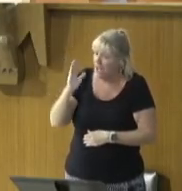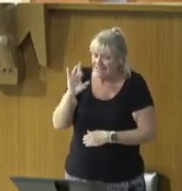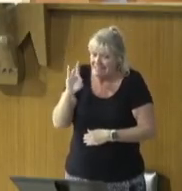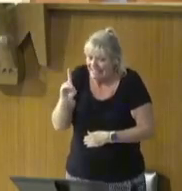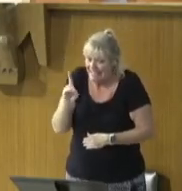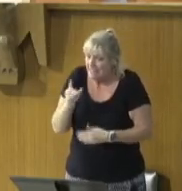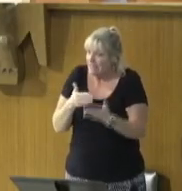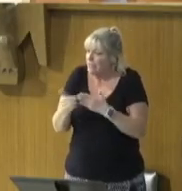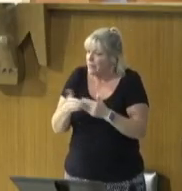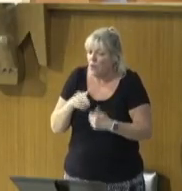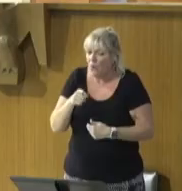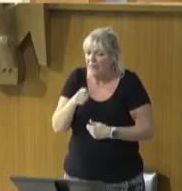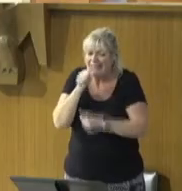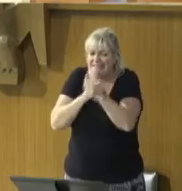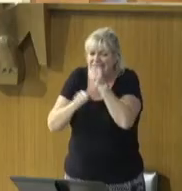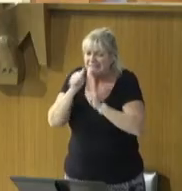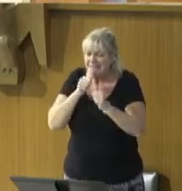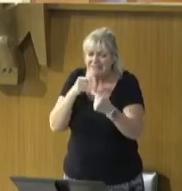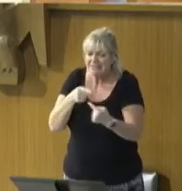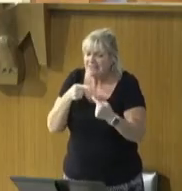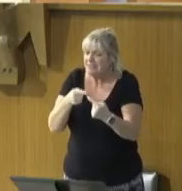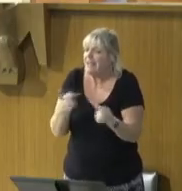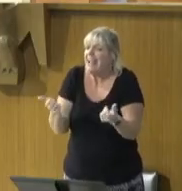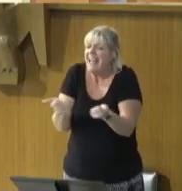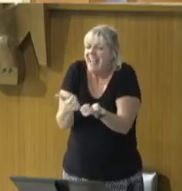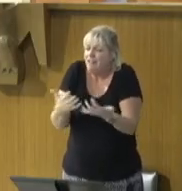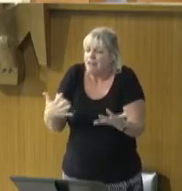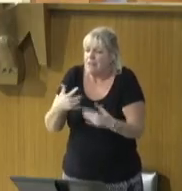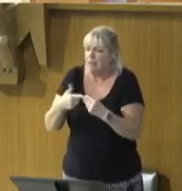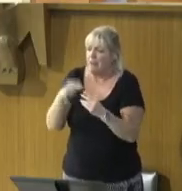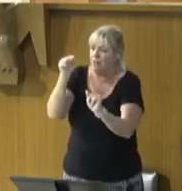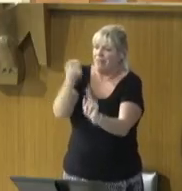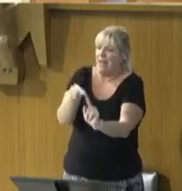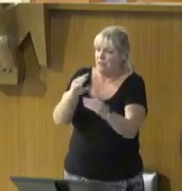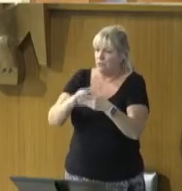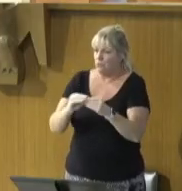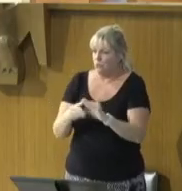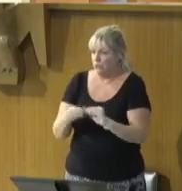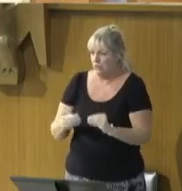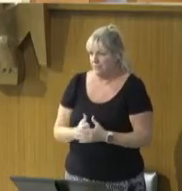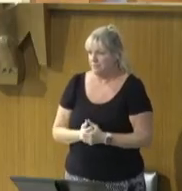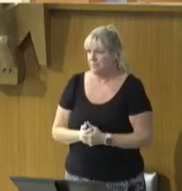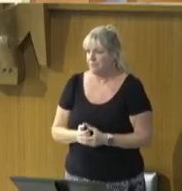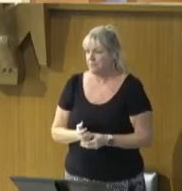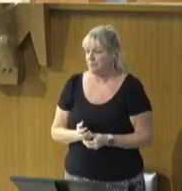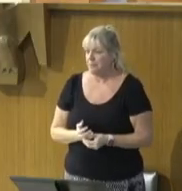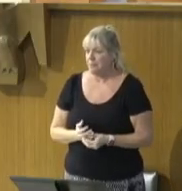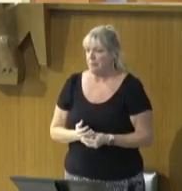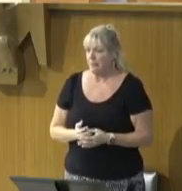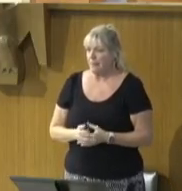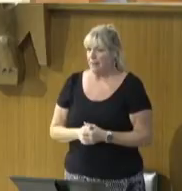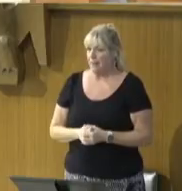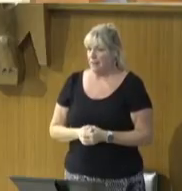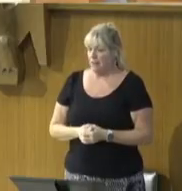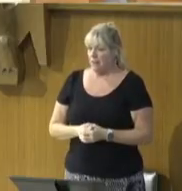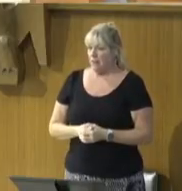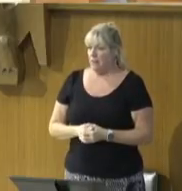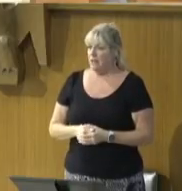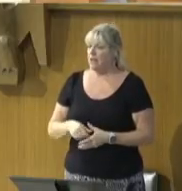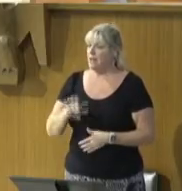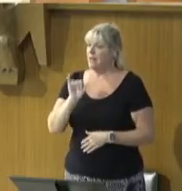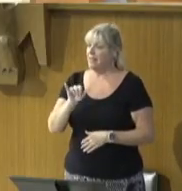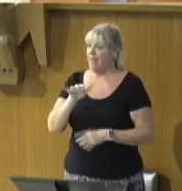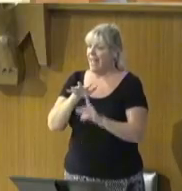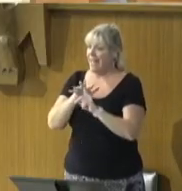darkest times. Everything revolves around this story. The importance of the escape from Pharaoh within